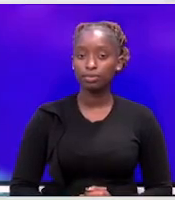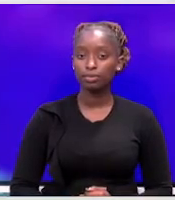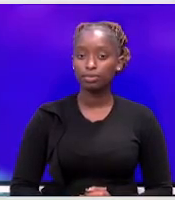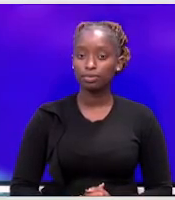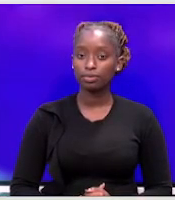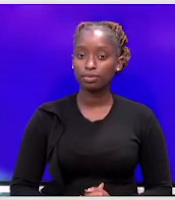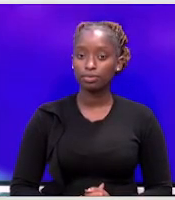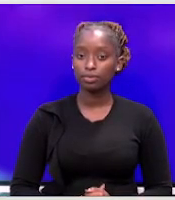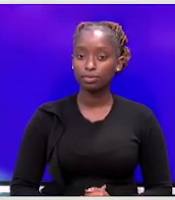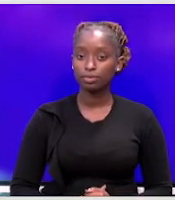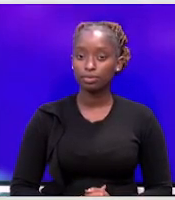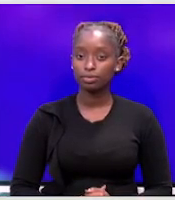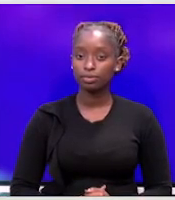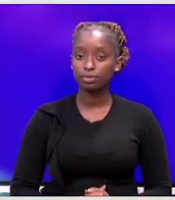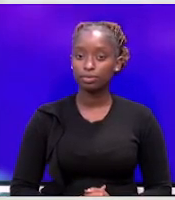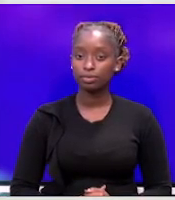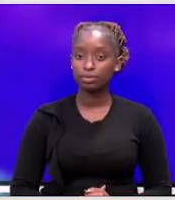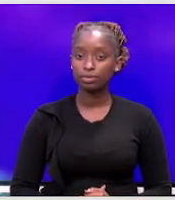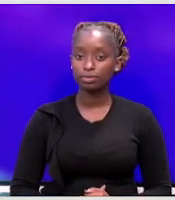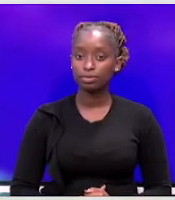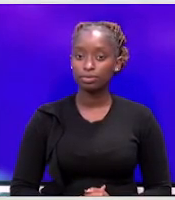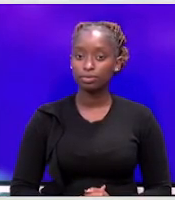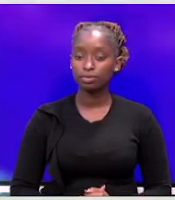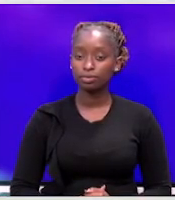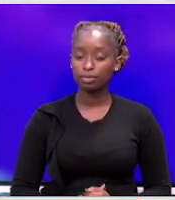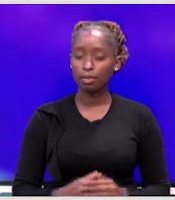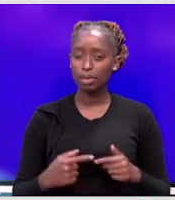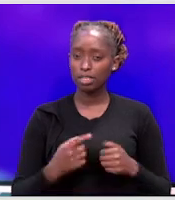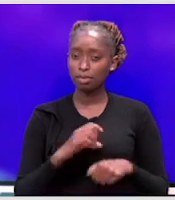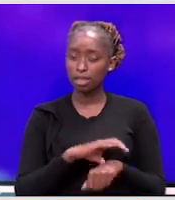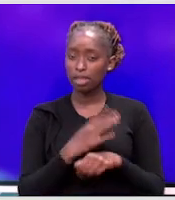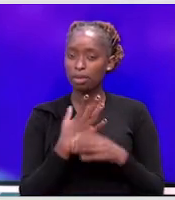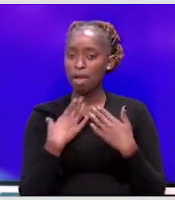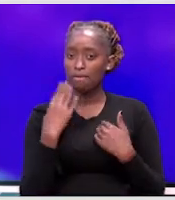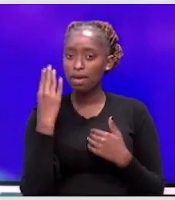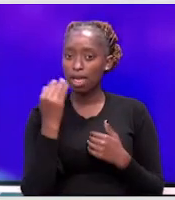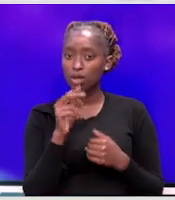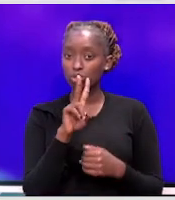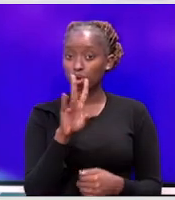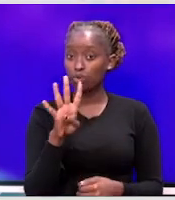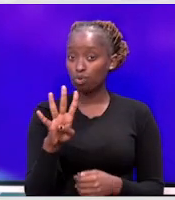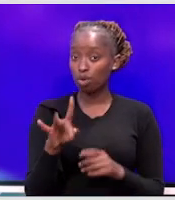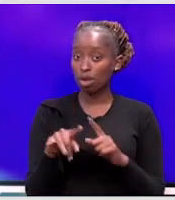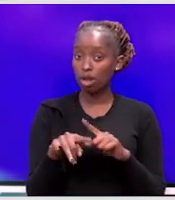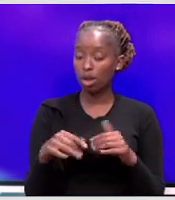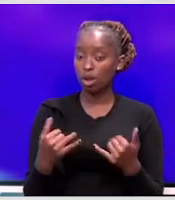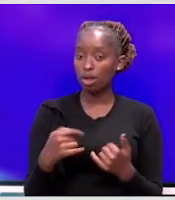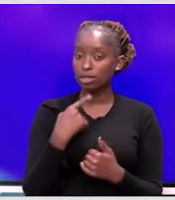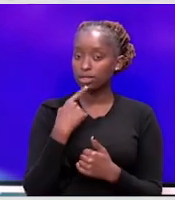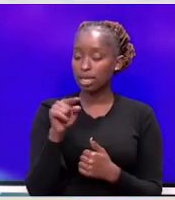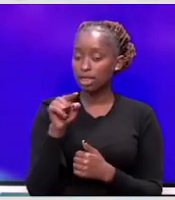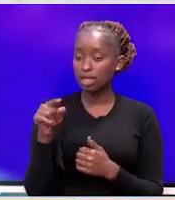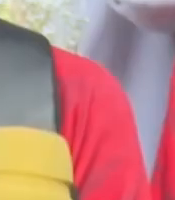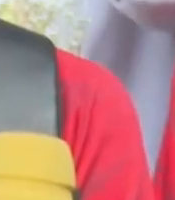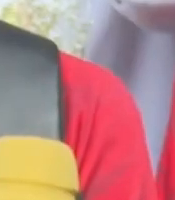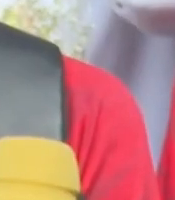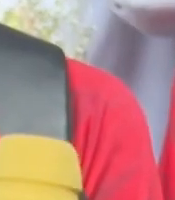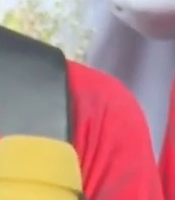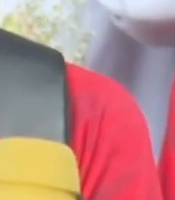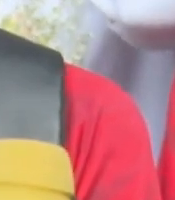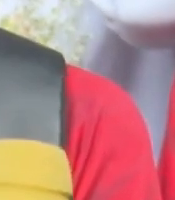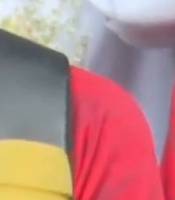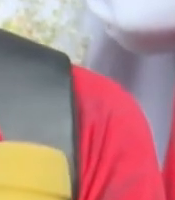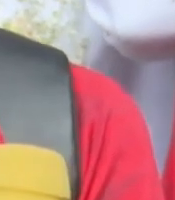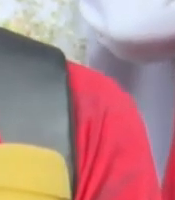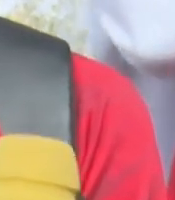Juu si kusikia wamepiga watu 24, hatu kushtuka, juu ni kawaida. Tukasema, au wenye walipigwa, si. Sawa kuji